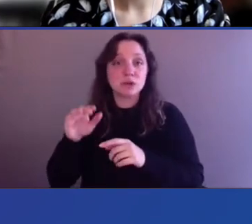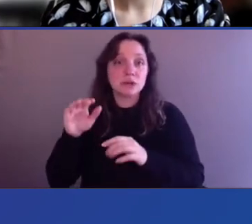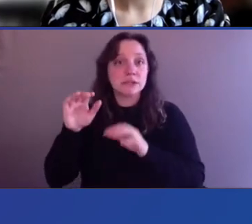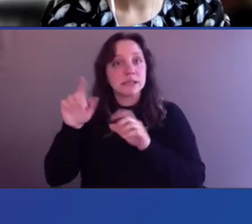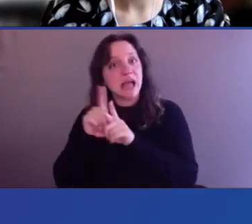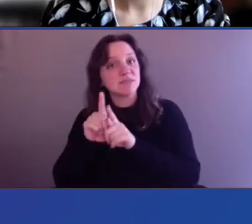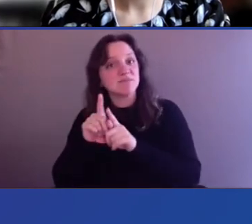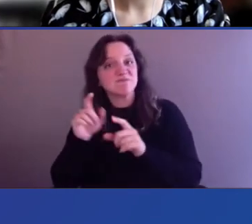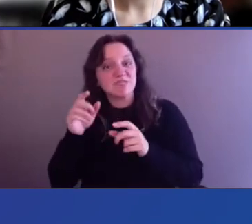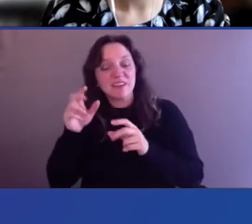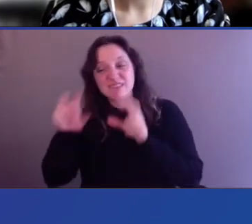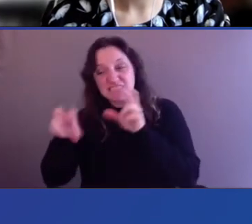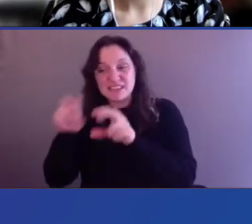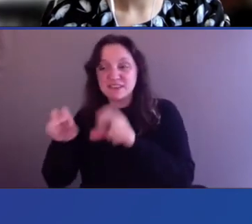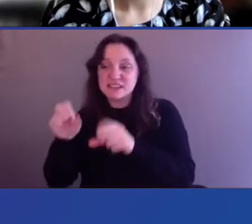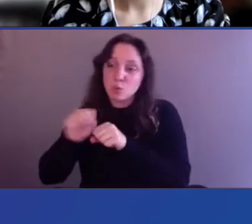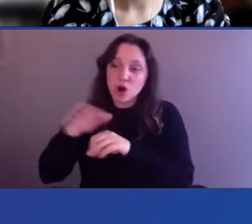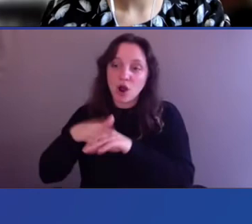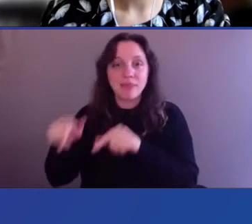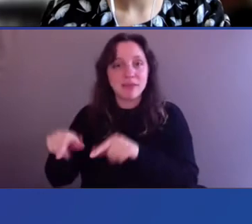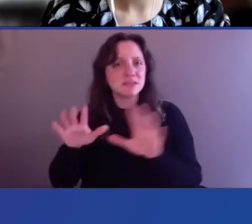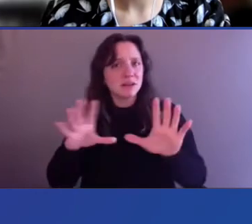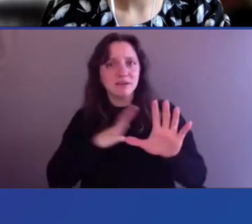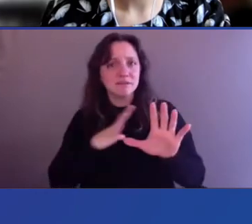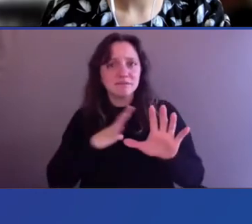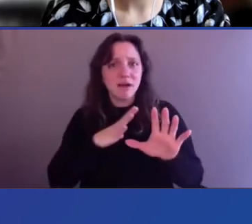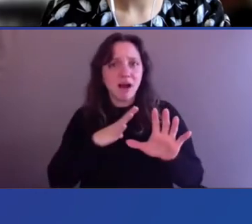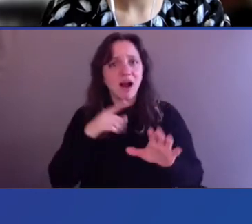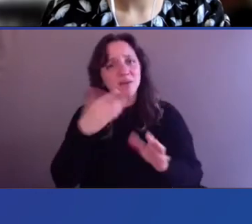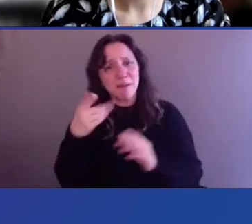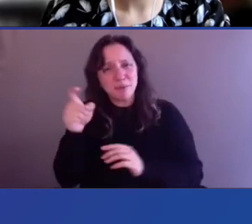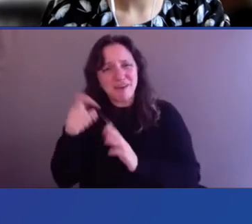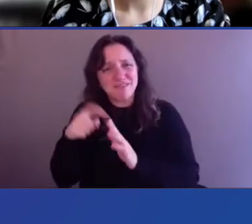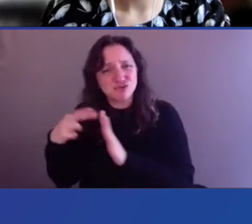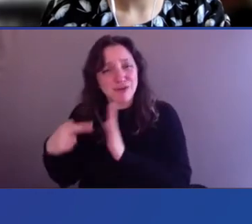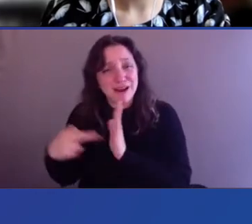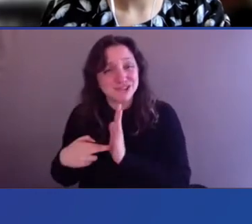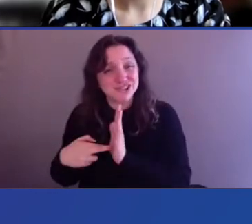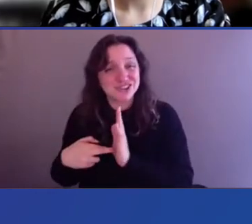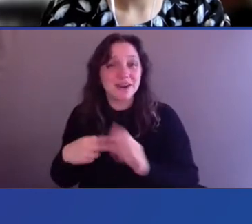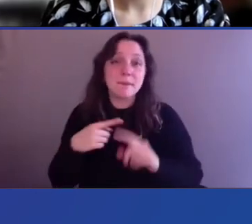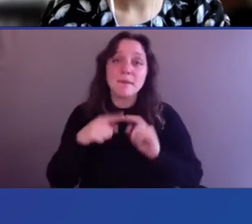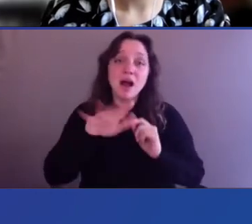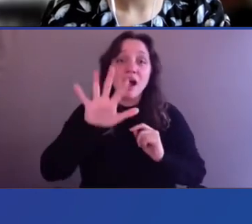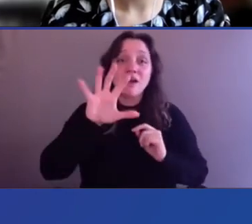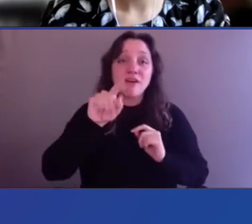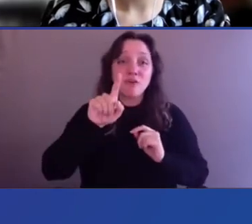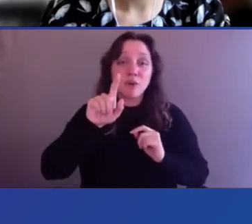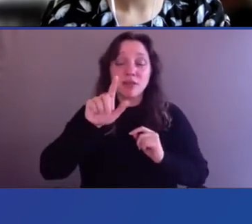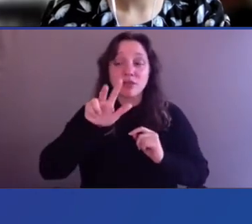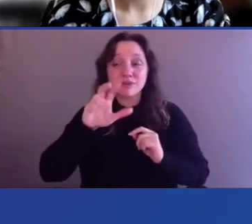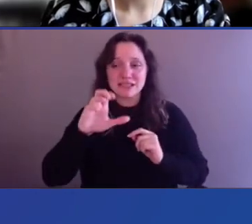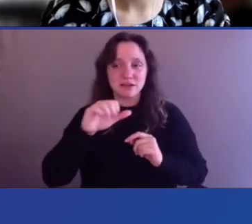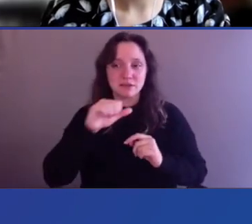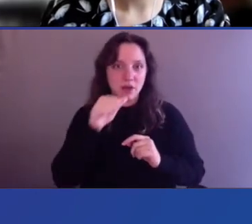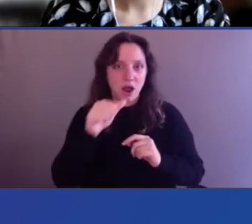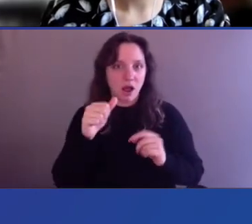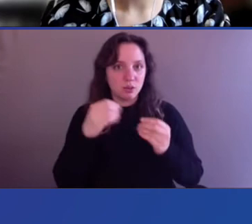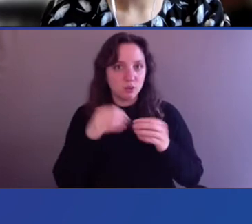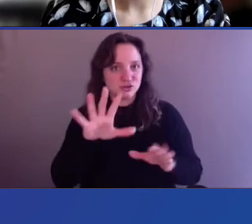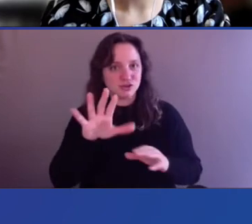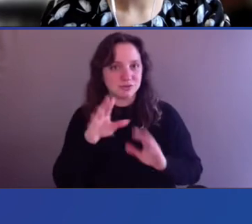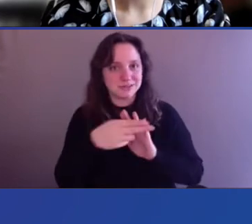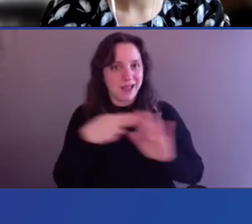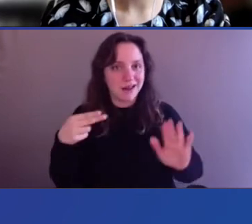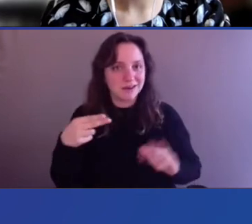501c3 is okay, right? You just have to acknowledge it. And you say, oh yeah, so New Yorkers for Culture and Arts, it's a nonprofit.